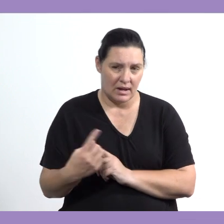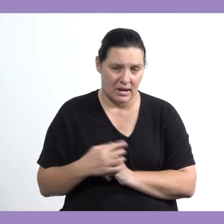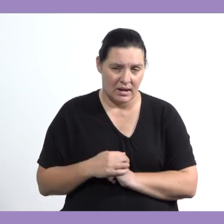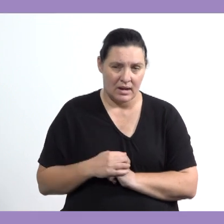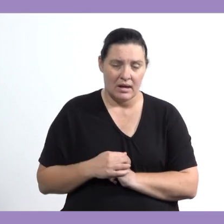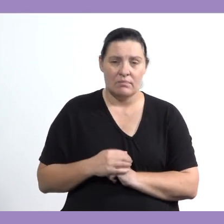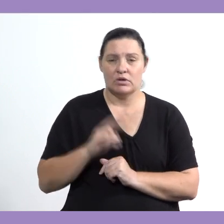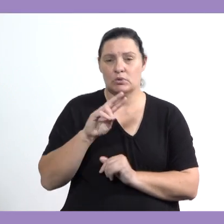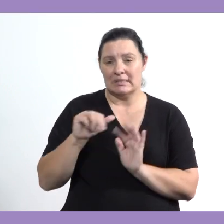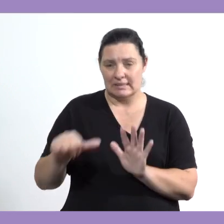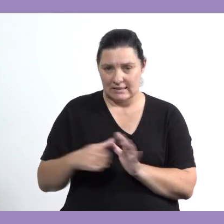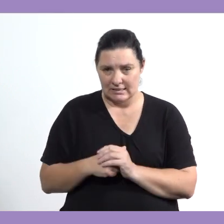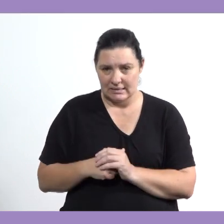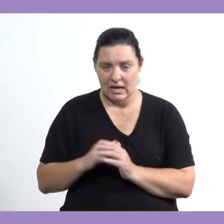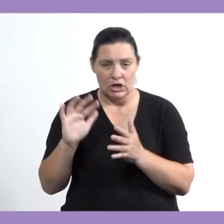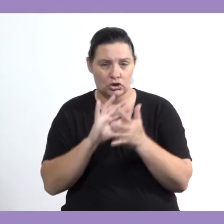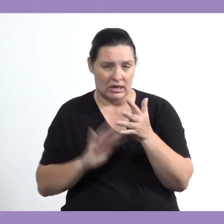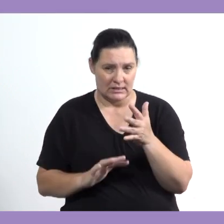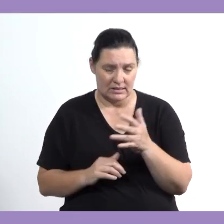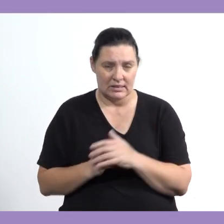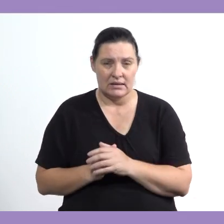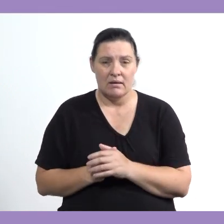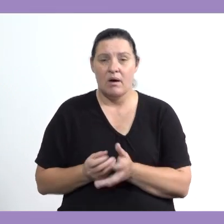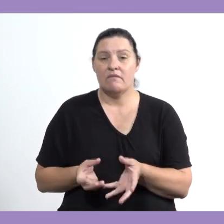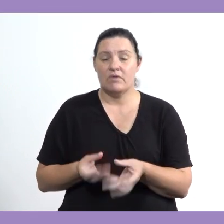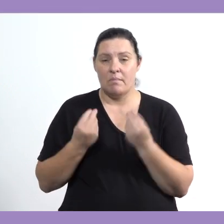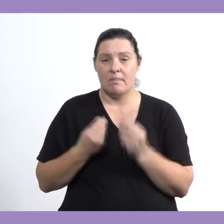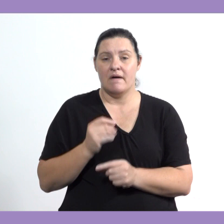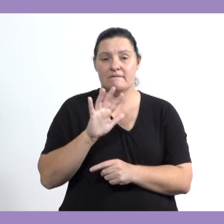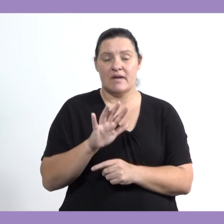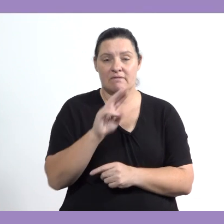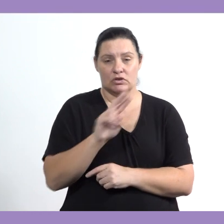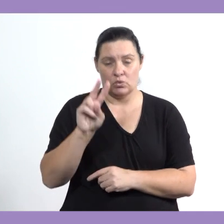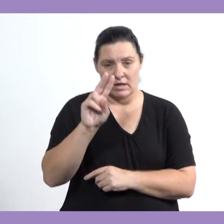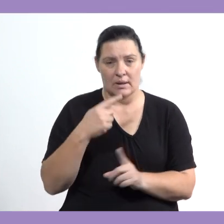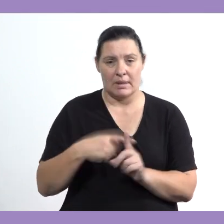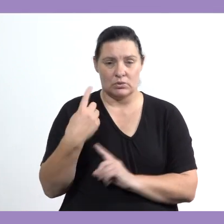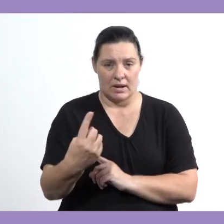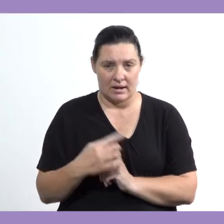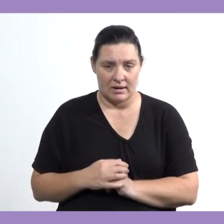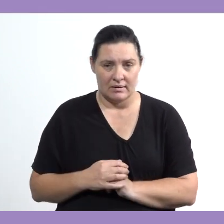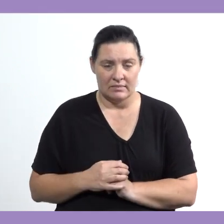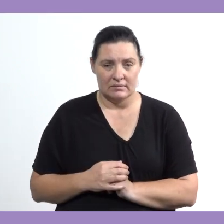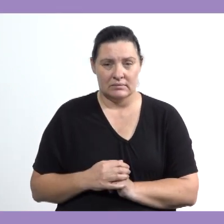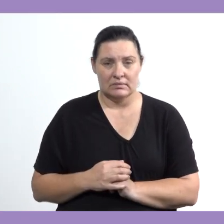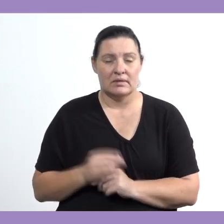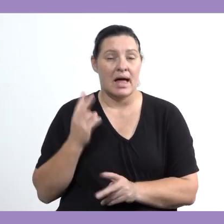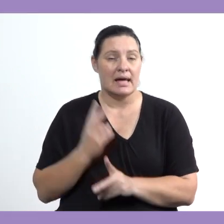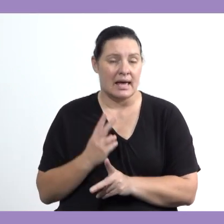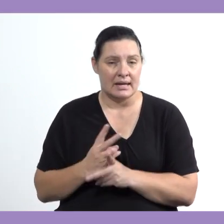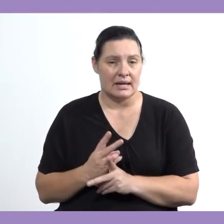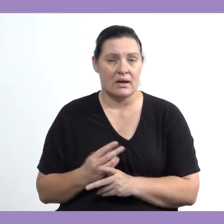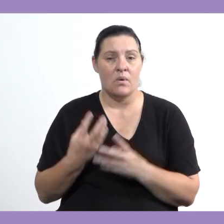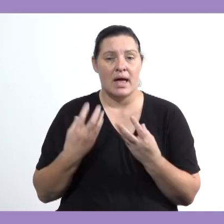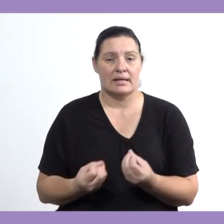plus 1, which gave us the 26 shaded blocks, and that came from us saying 5 squared plus 1. And